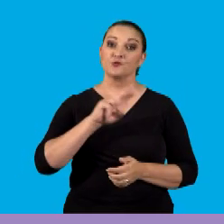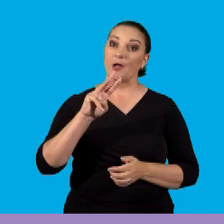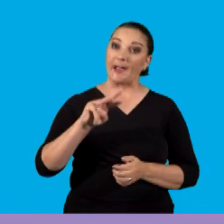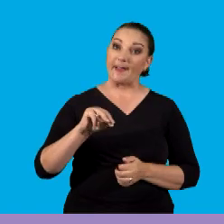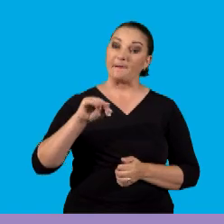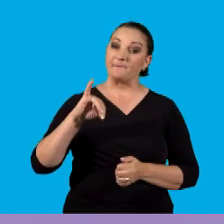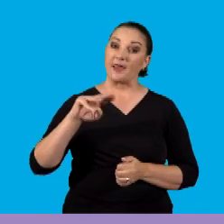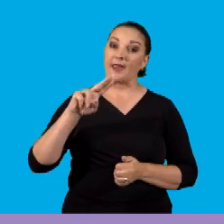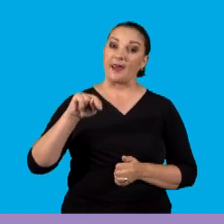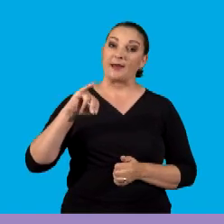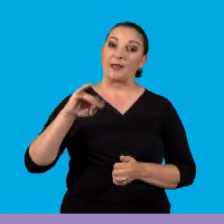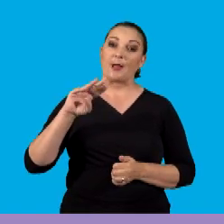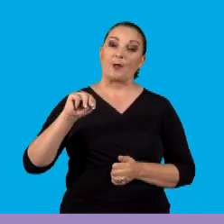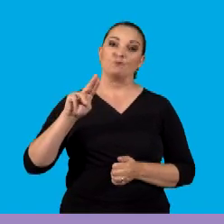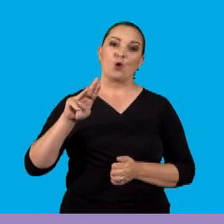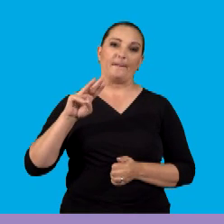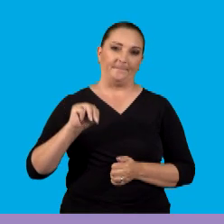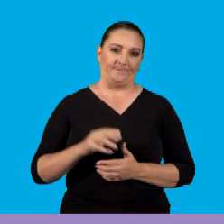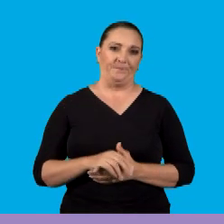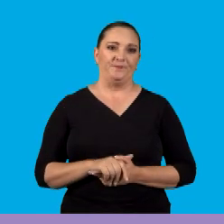is the minimum rainfall.